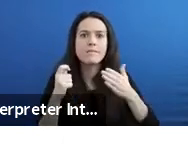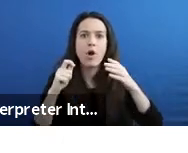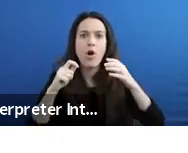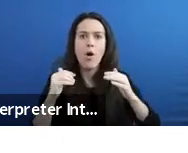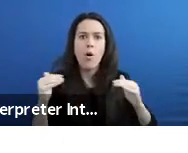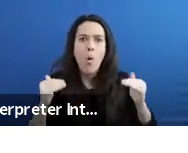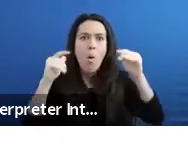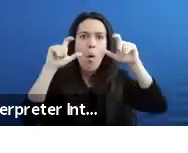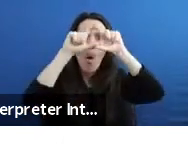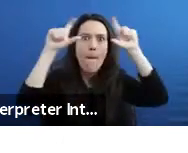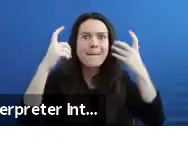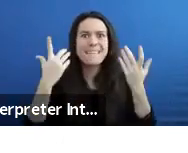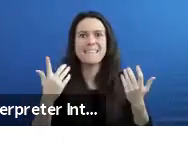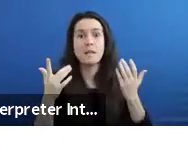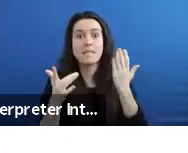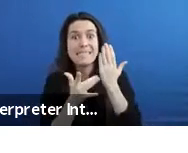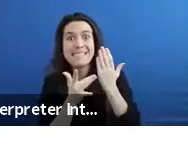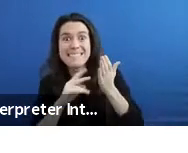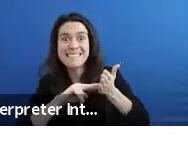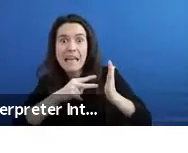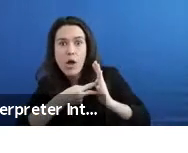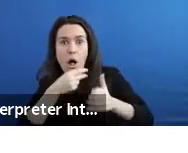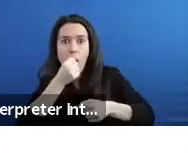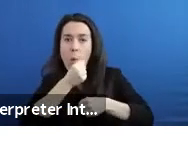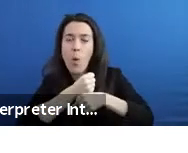that revolve around this theater sector.